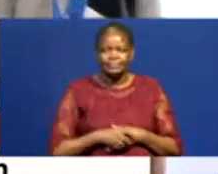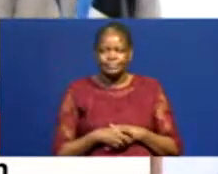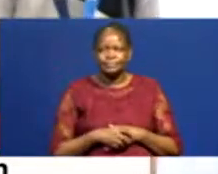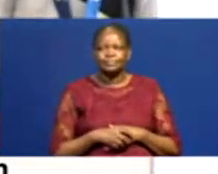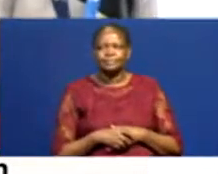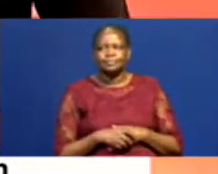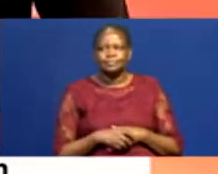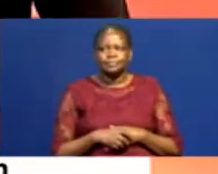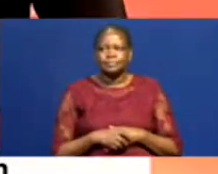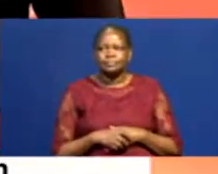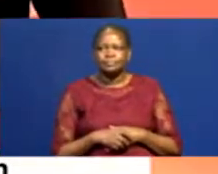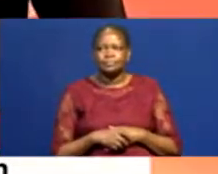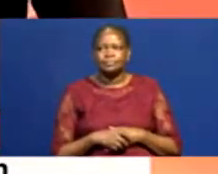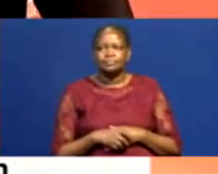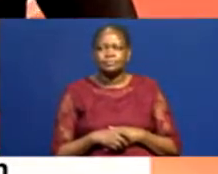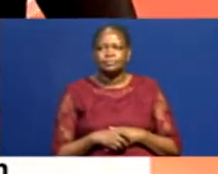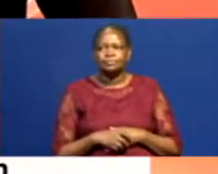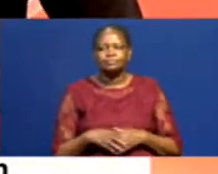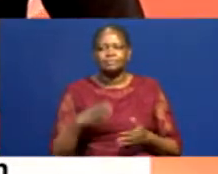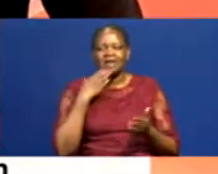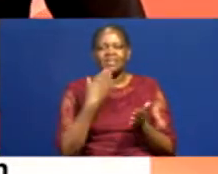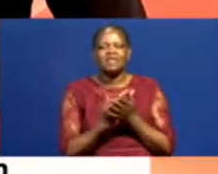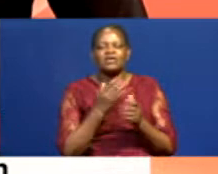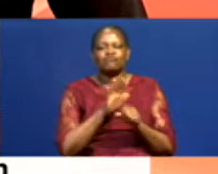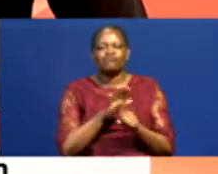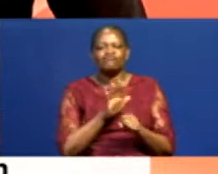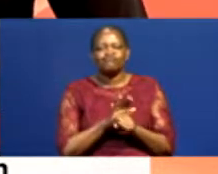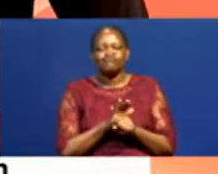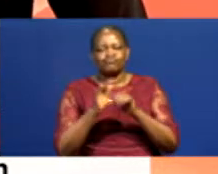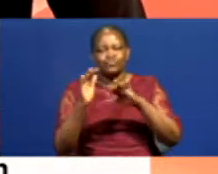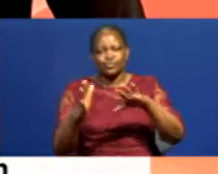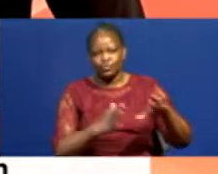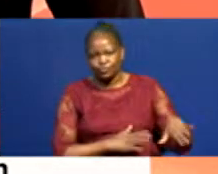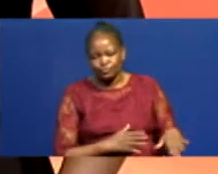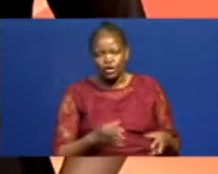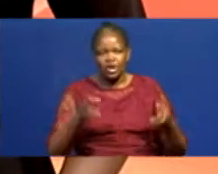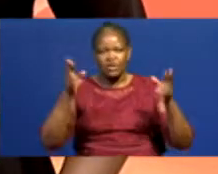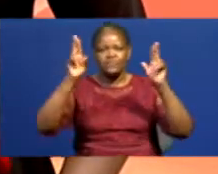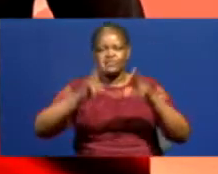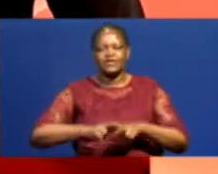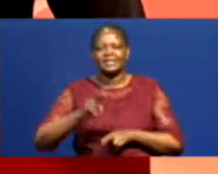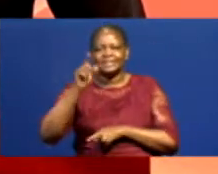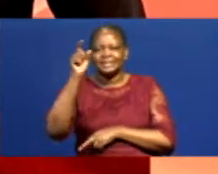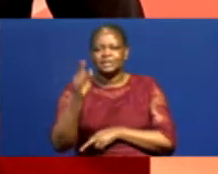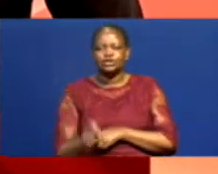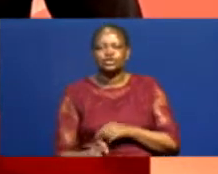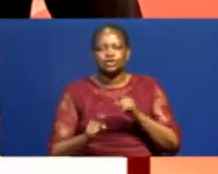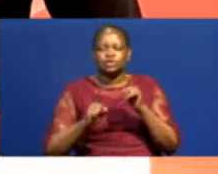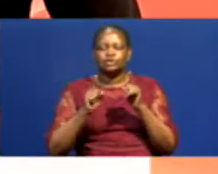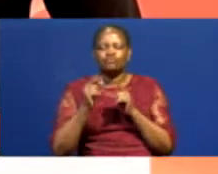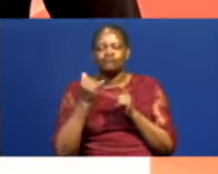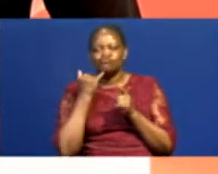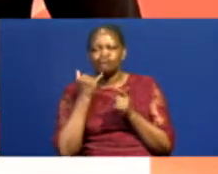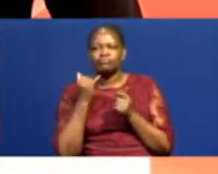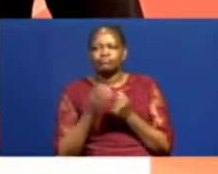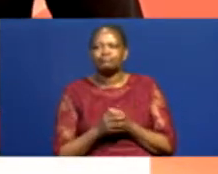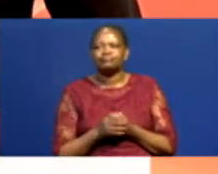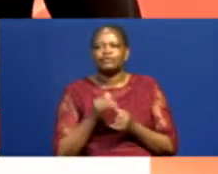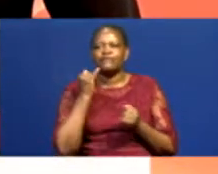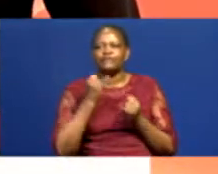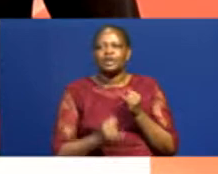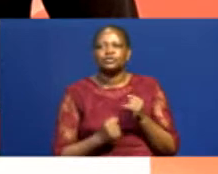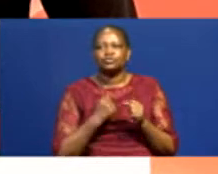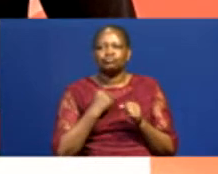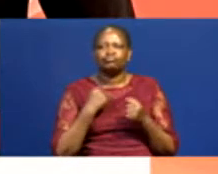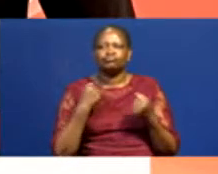Edition. Thank you, Faith, for that report. Moving on, Rift Valley Region Safaricom Chapadimba Finals will be held this